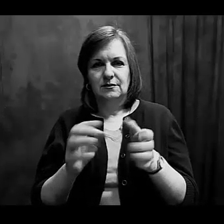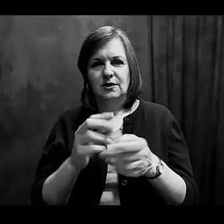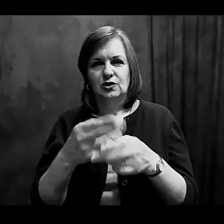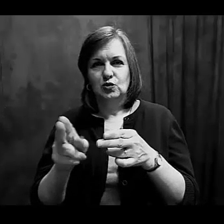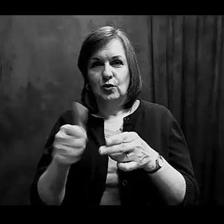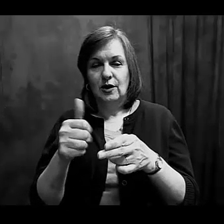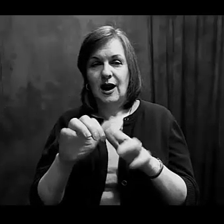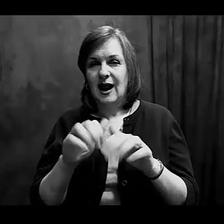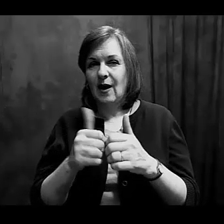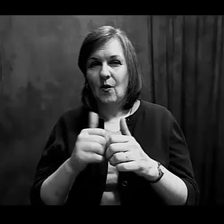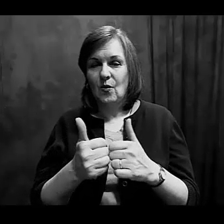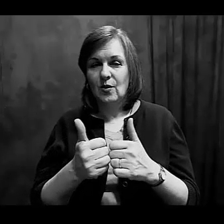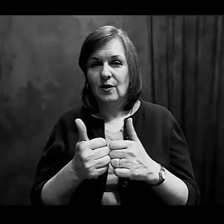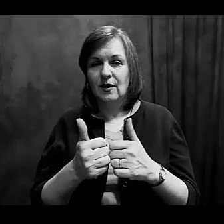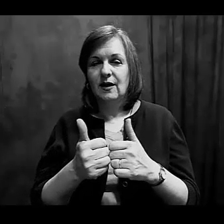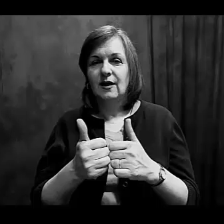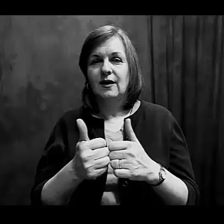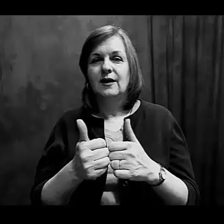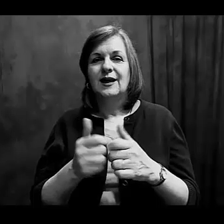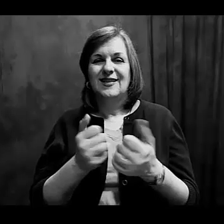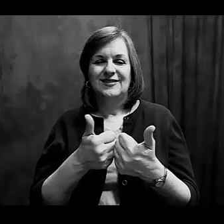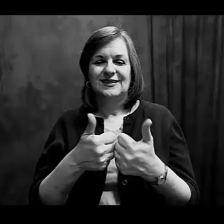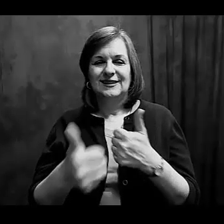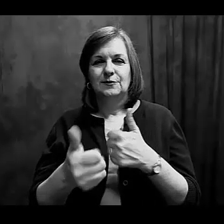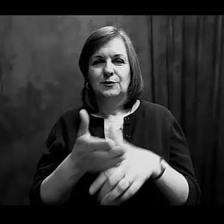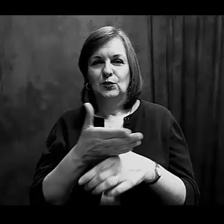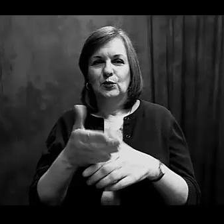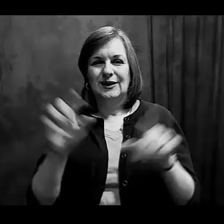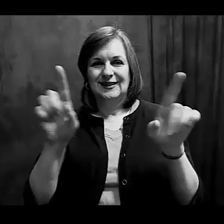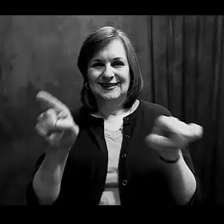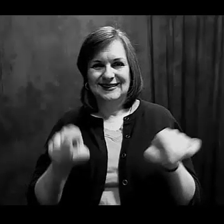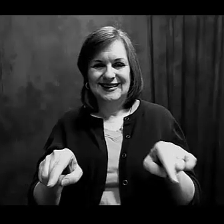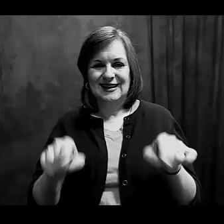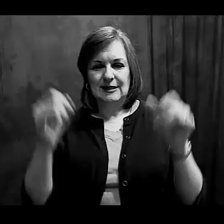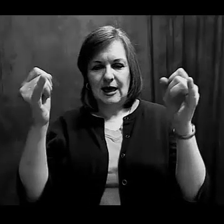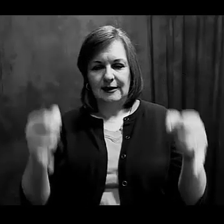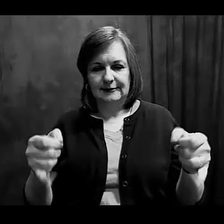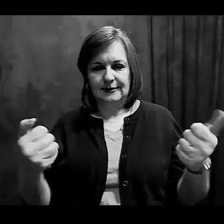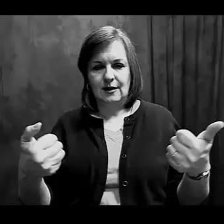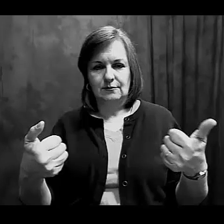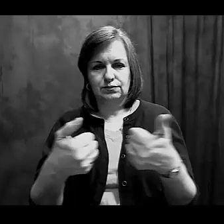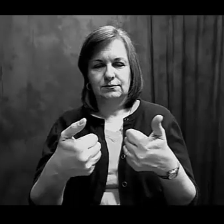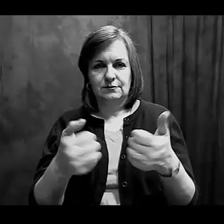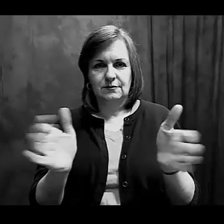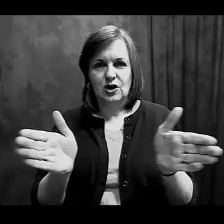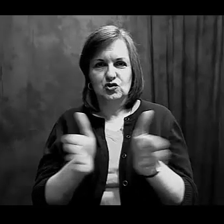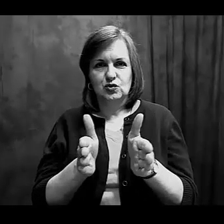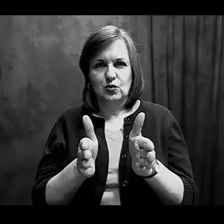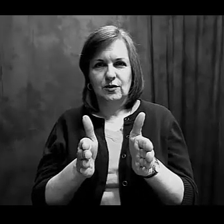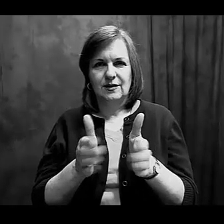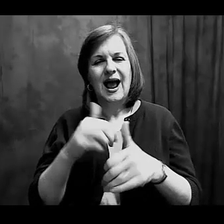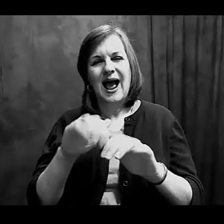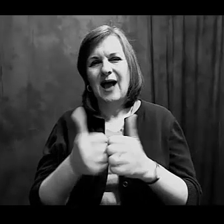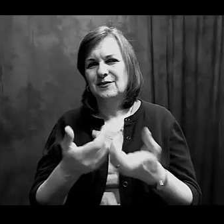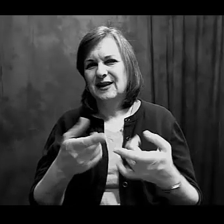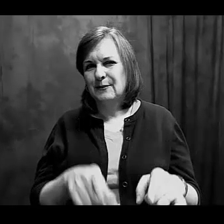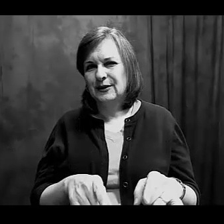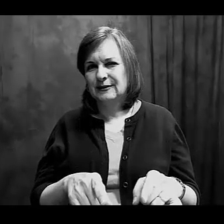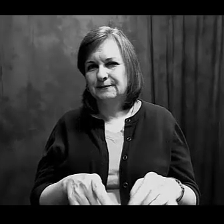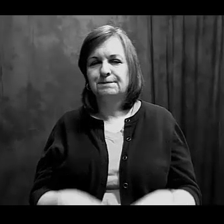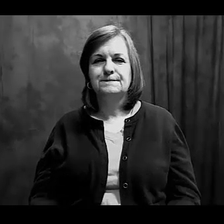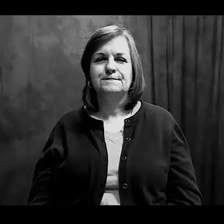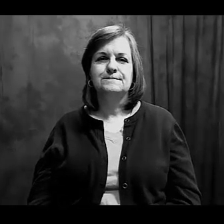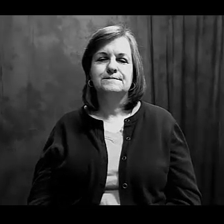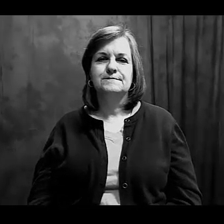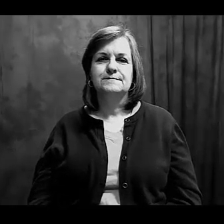that space or that distance between the Z lines every time. How are we going to do it? We're going to